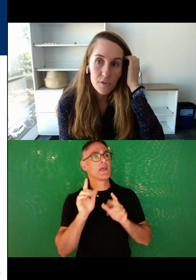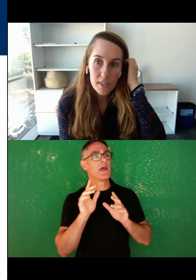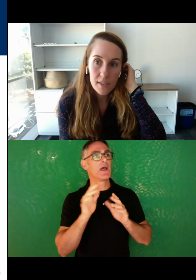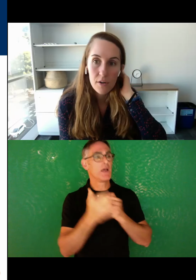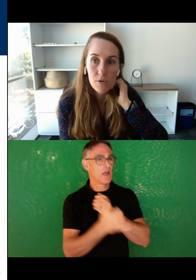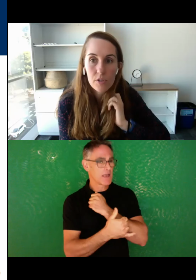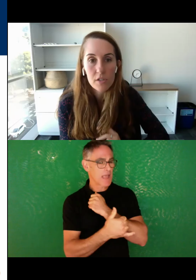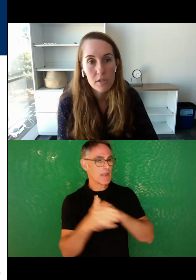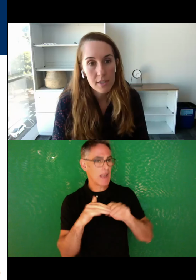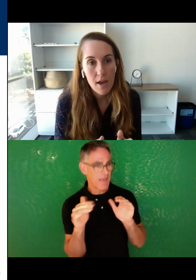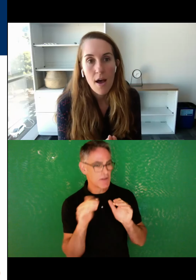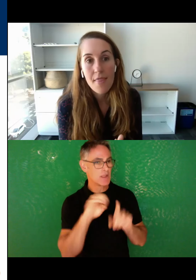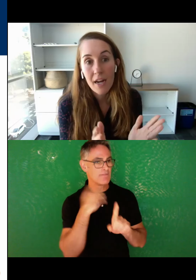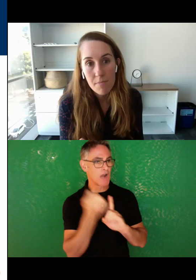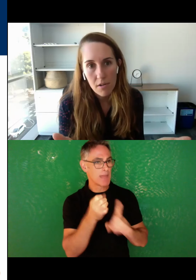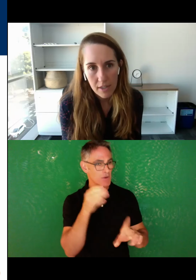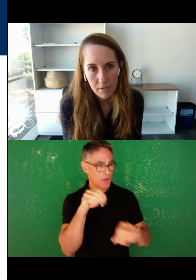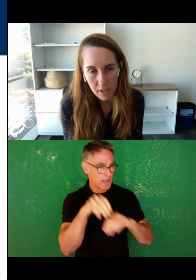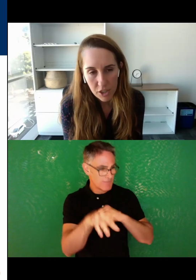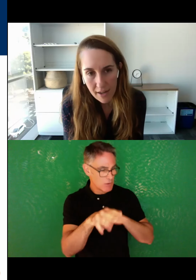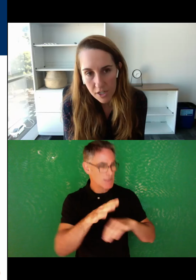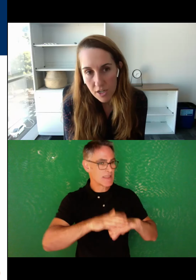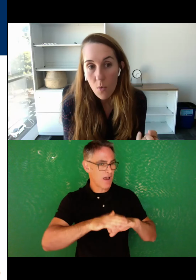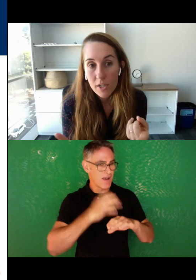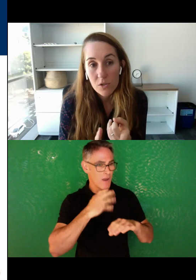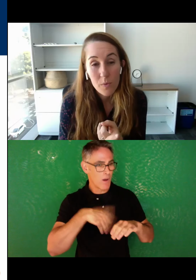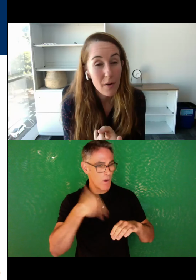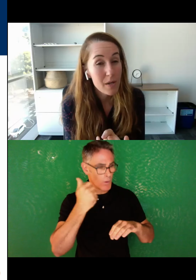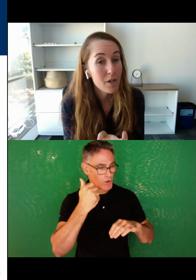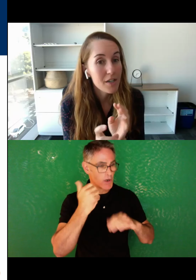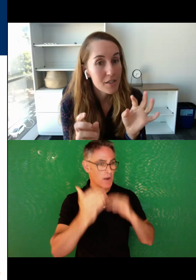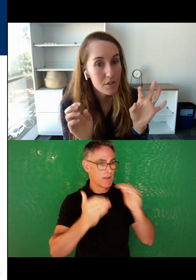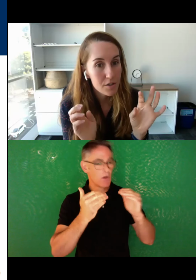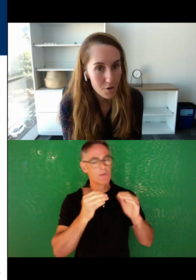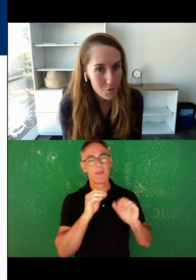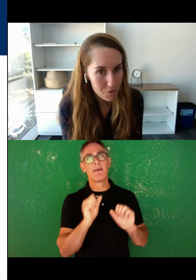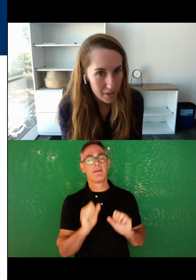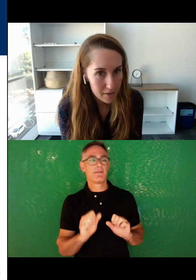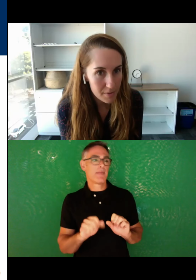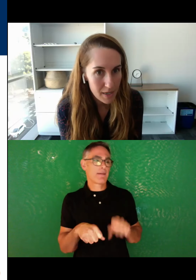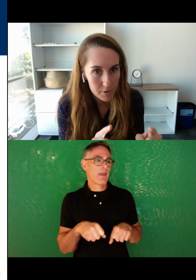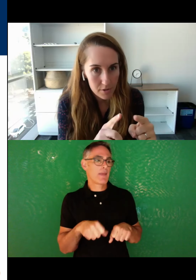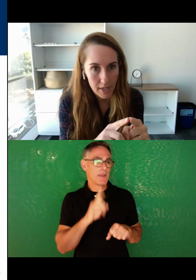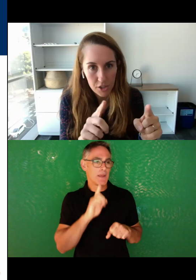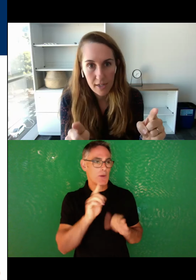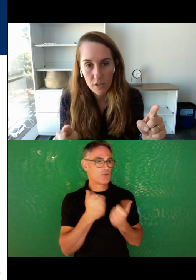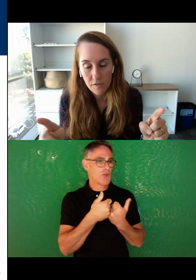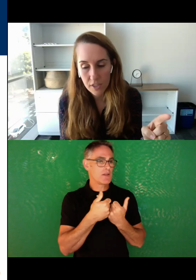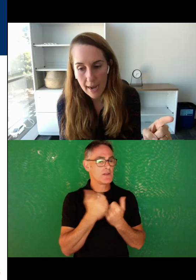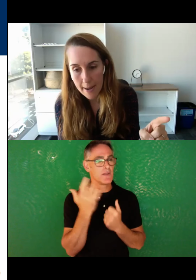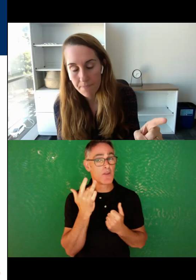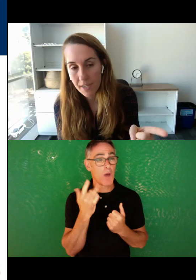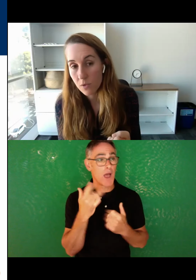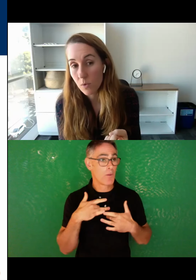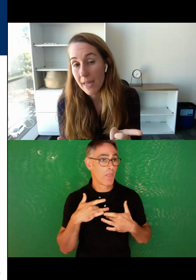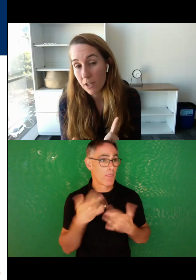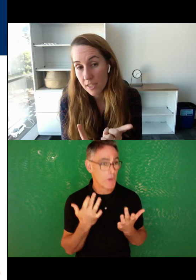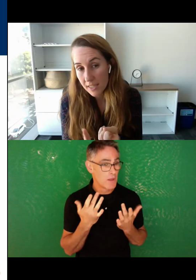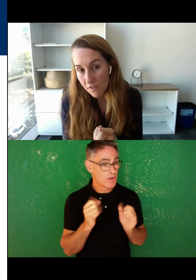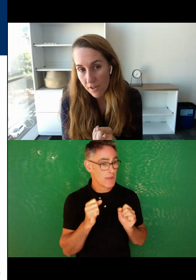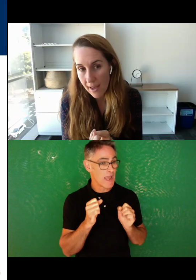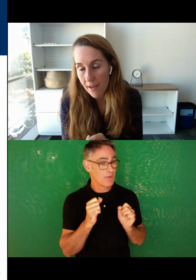environmental influences on older adults. And that can be a really real challenge, which is why we were so thrilled to be able to look at change over time, because